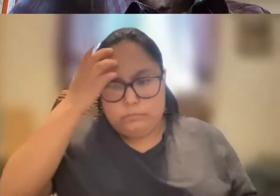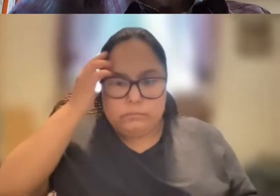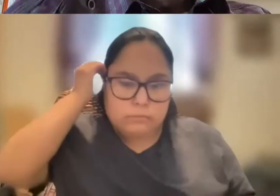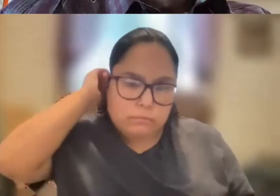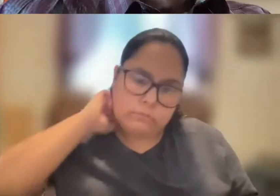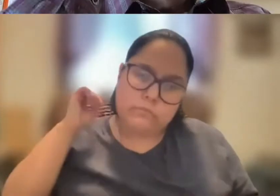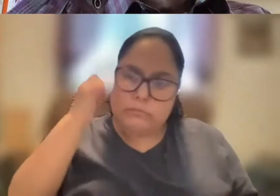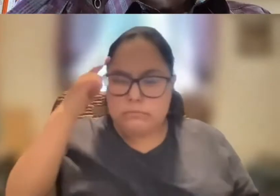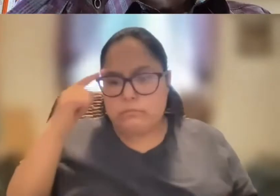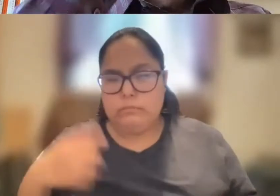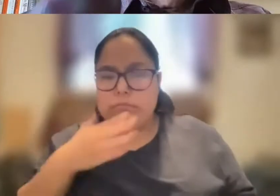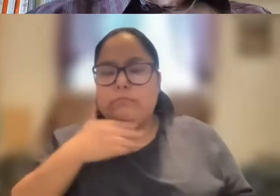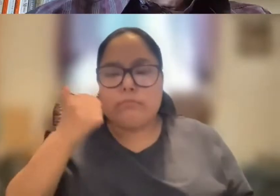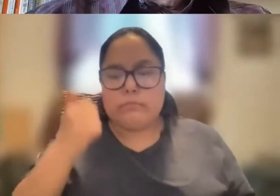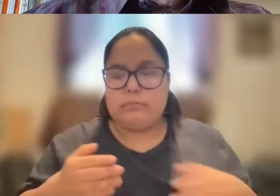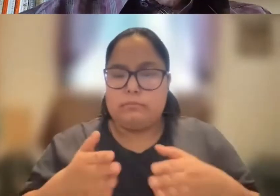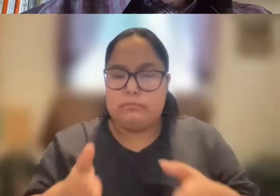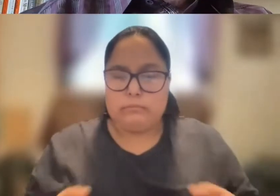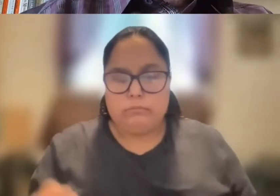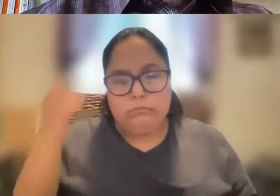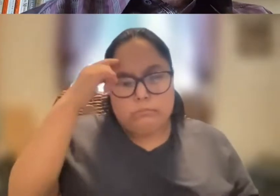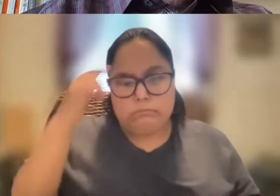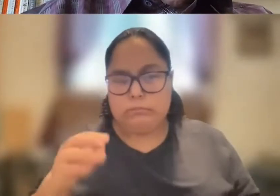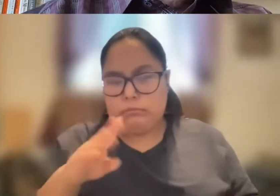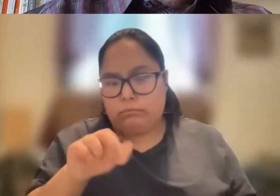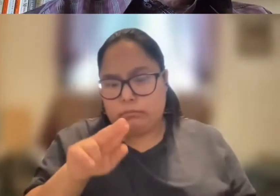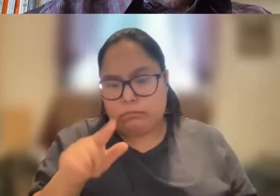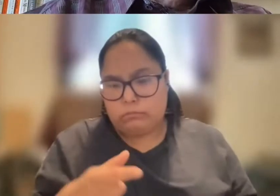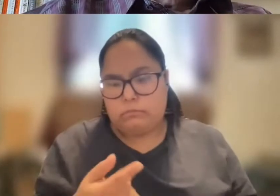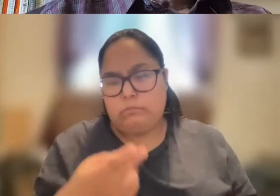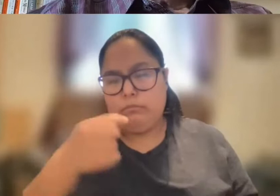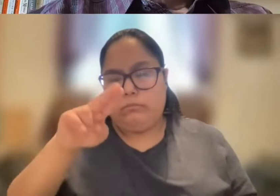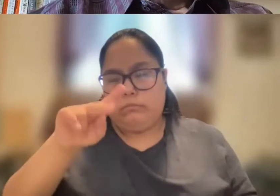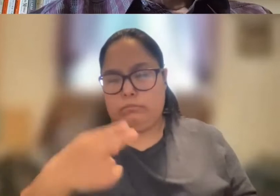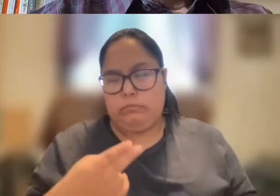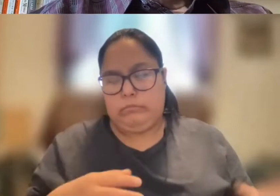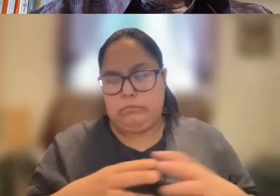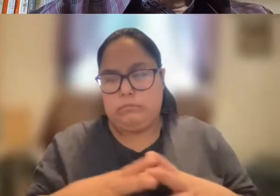I think it's certainly for the best. Getting to mental health was a huge chore. Not